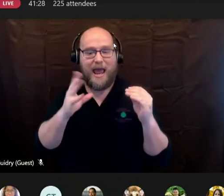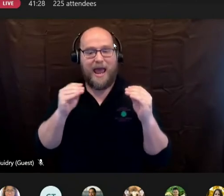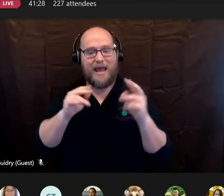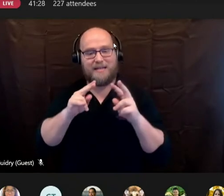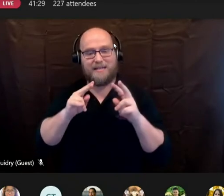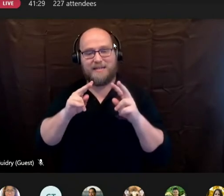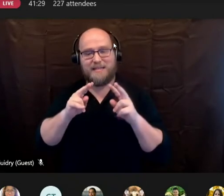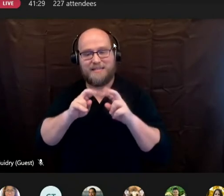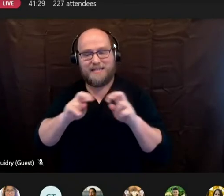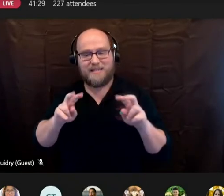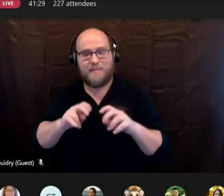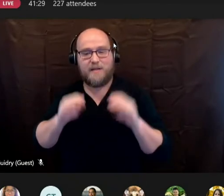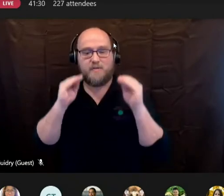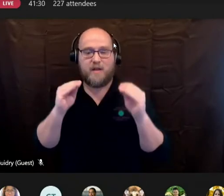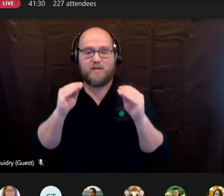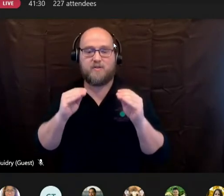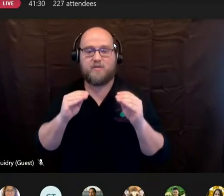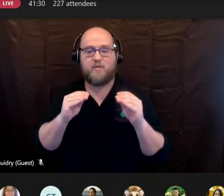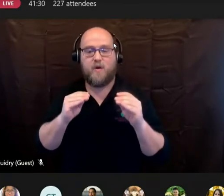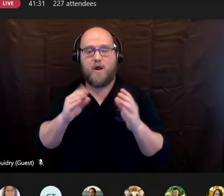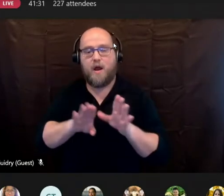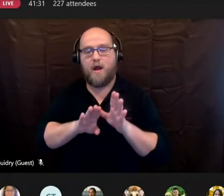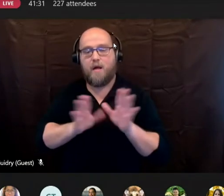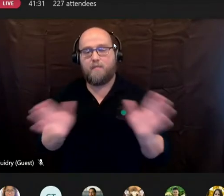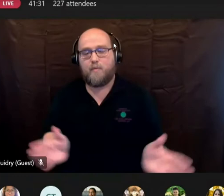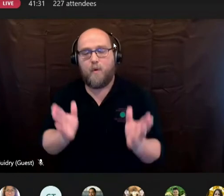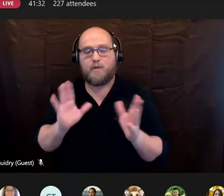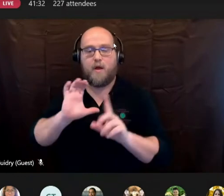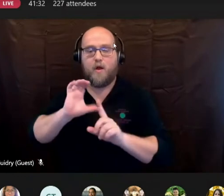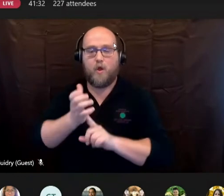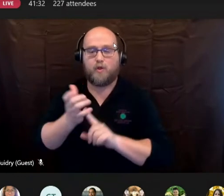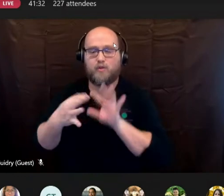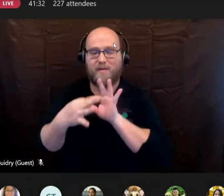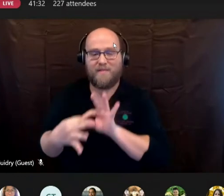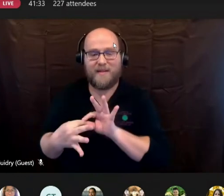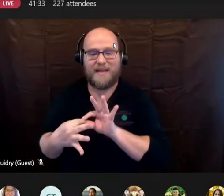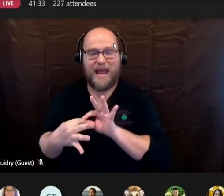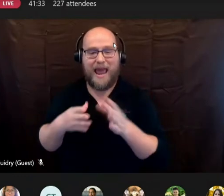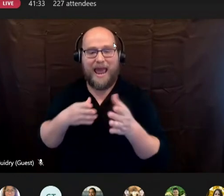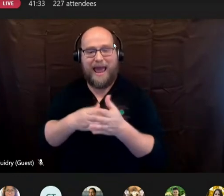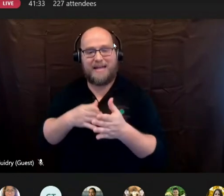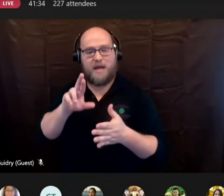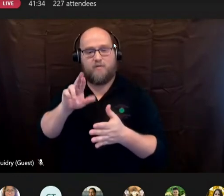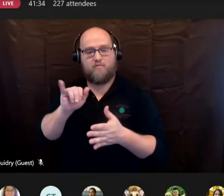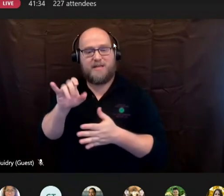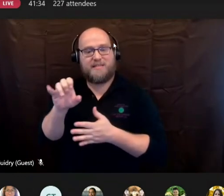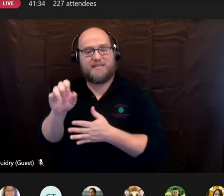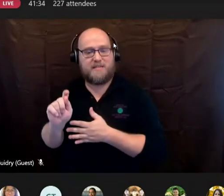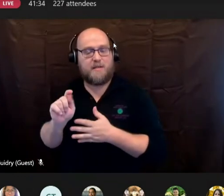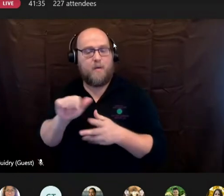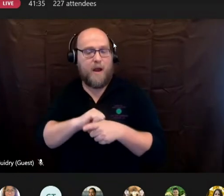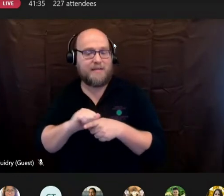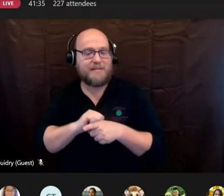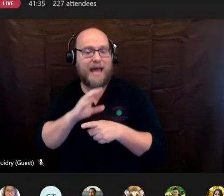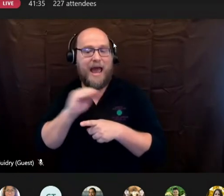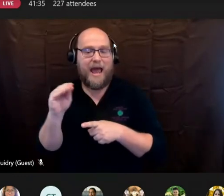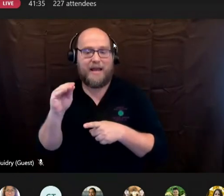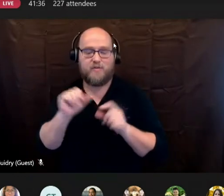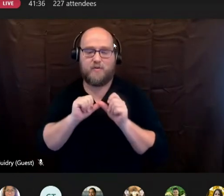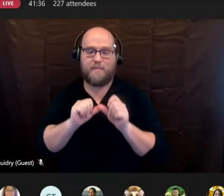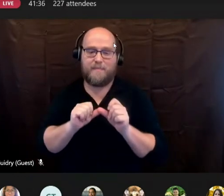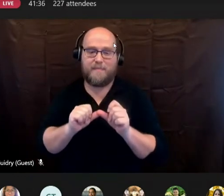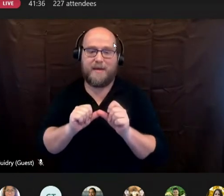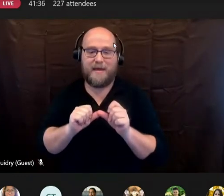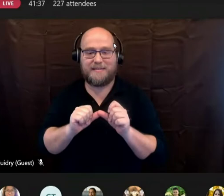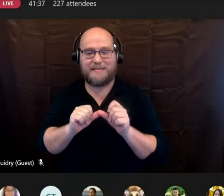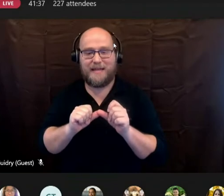practices and to maintain high standards of standards-based expectations for all students. I look forward to answering your questions a little bit